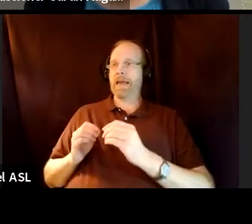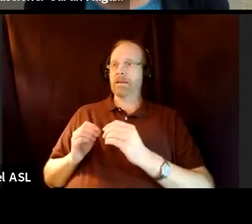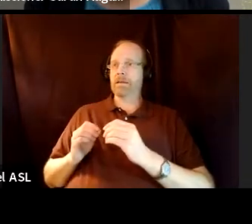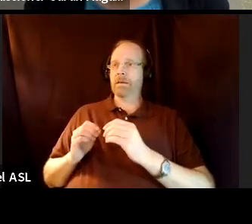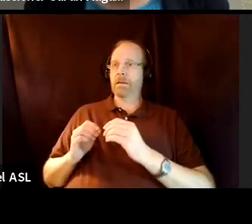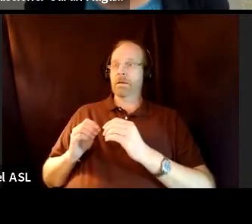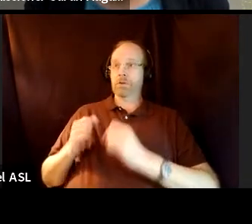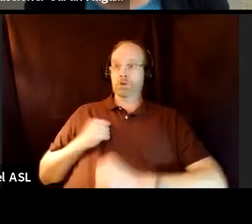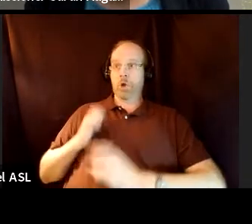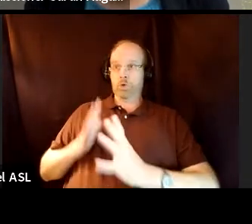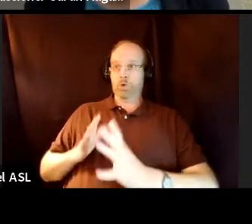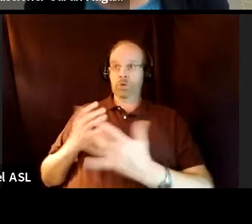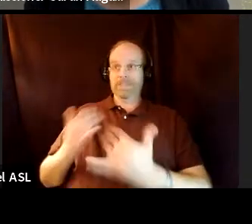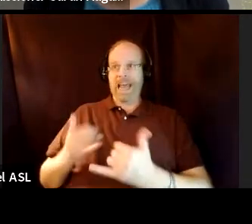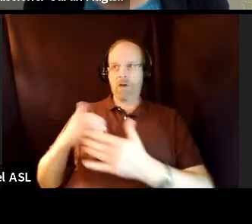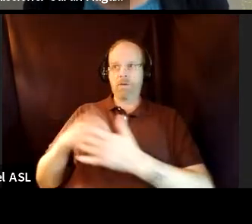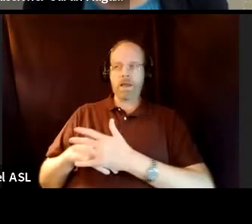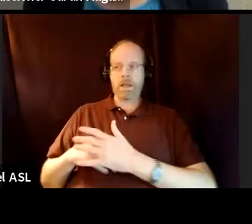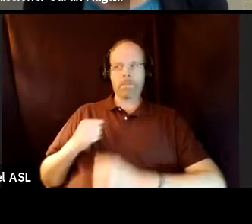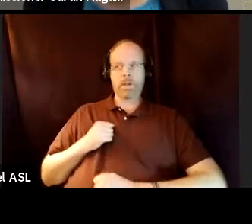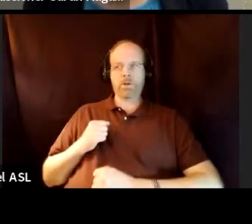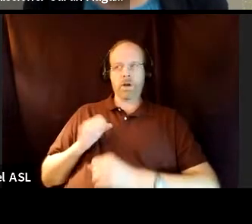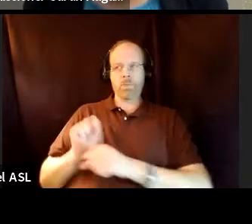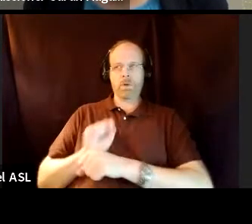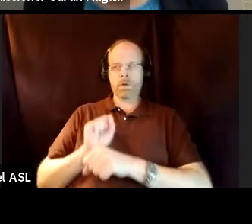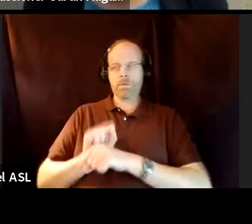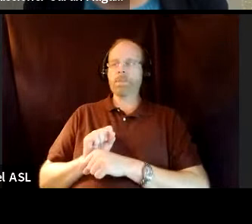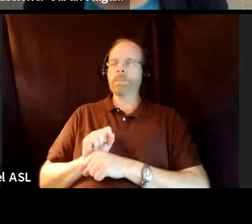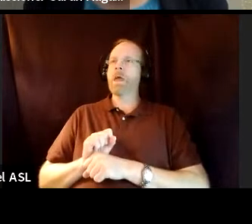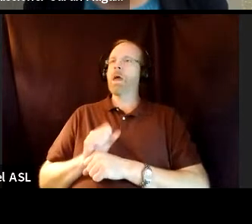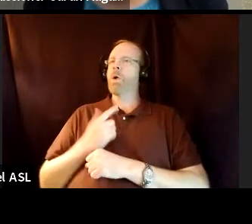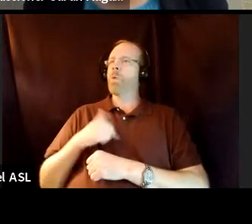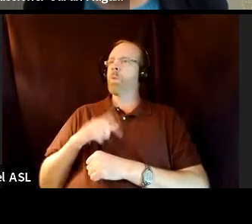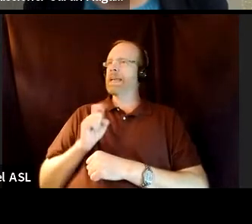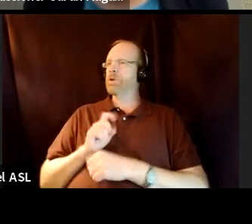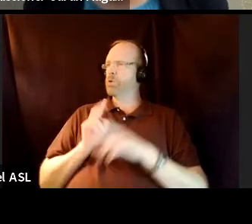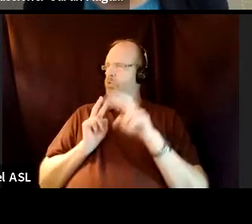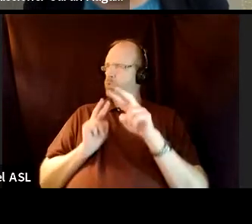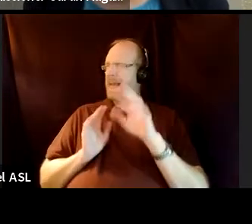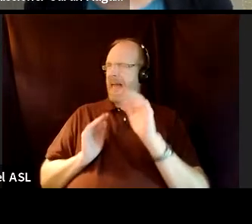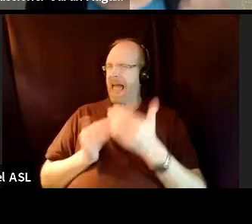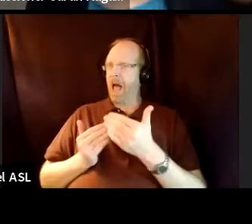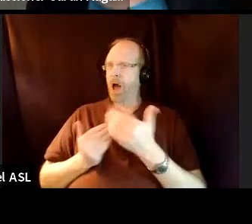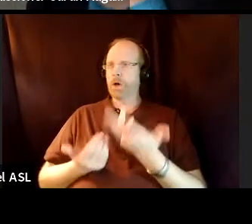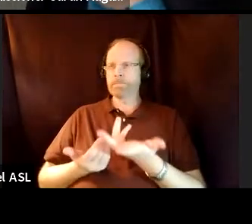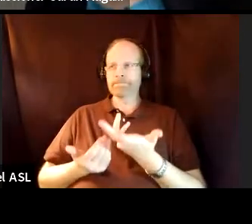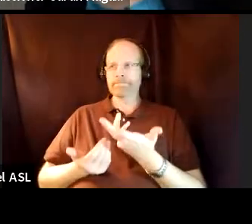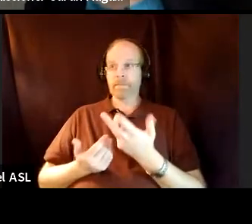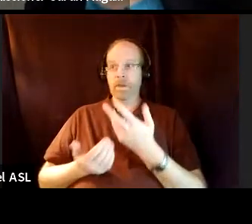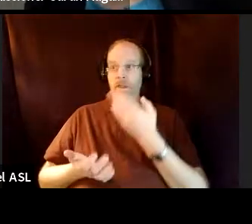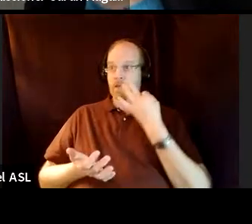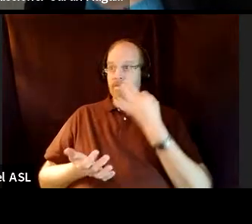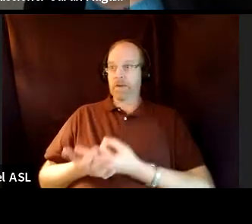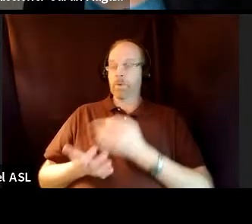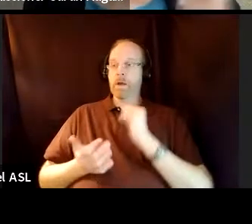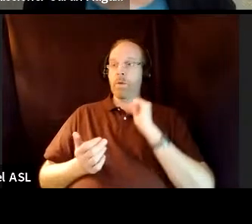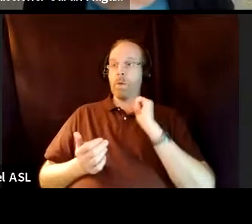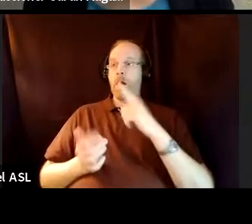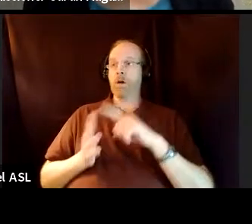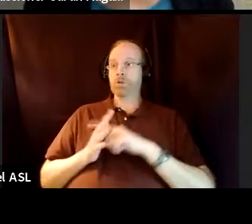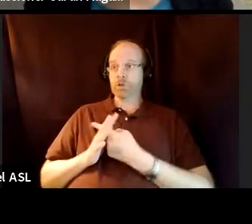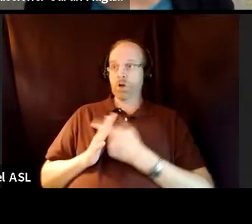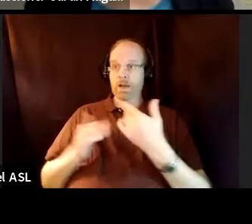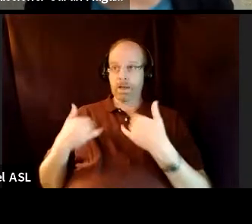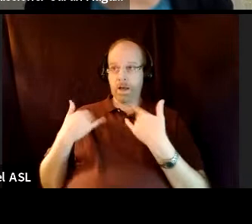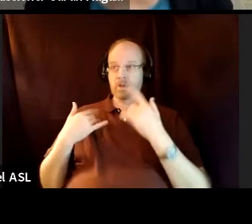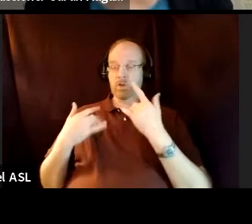who we need to look at how, first of all, the fact is that we all start out young, so it would be nice to have